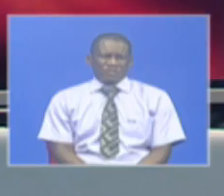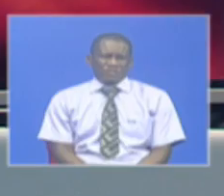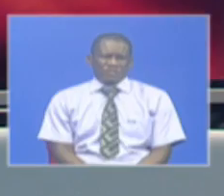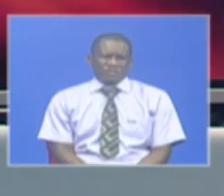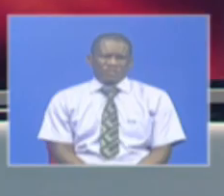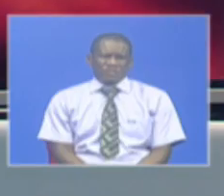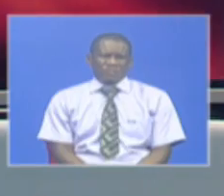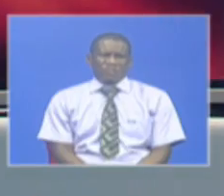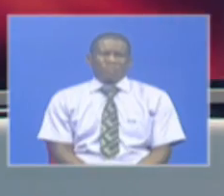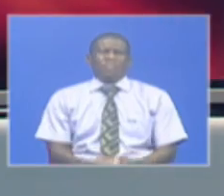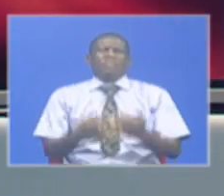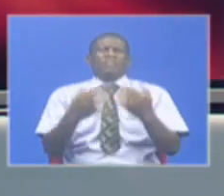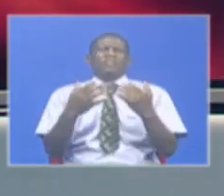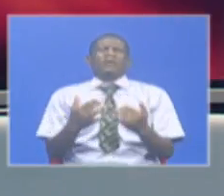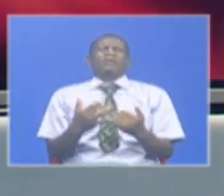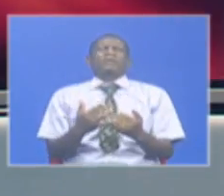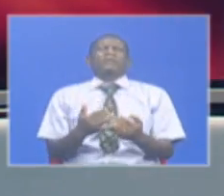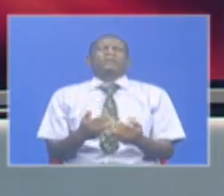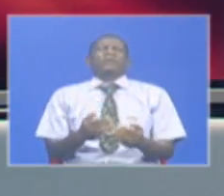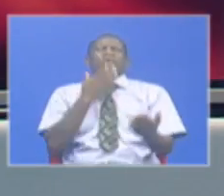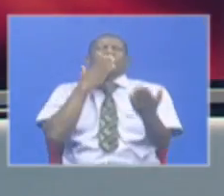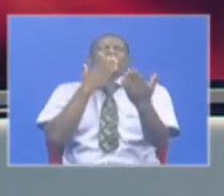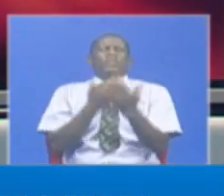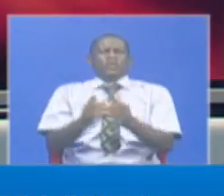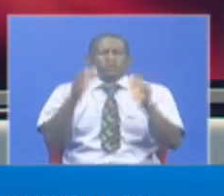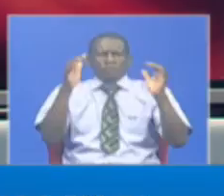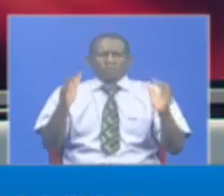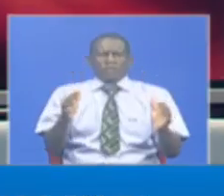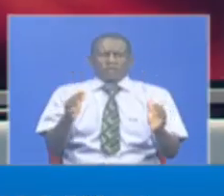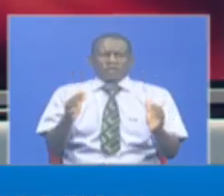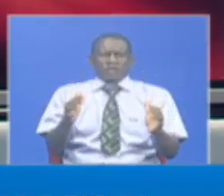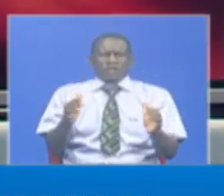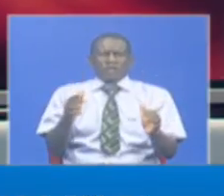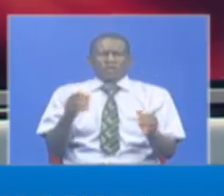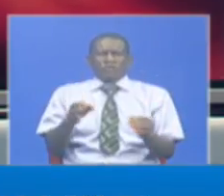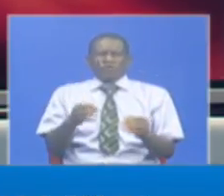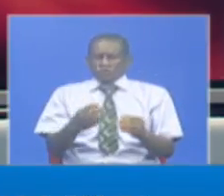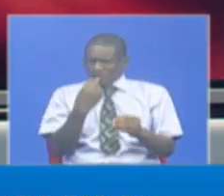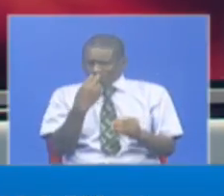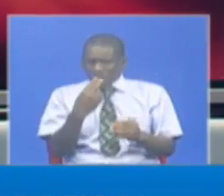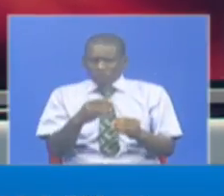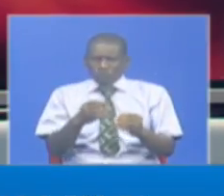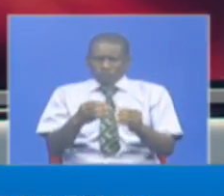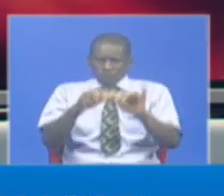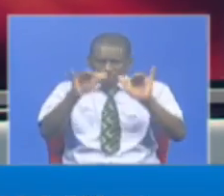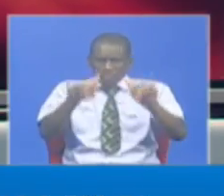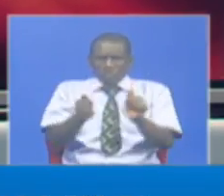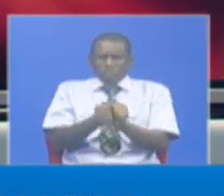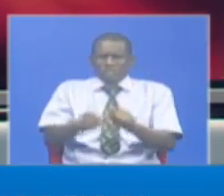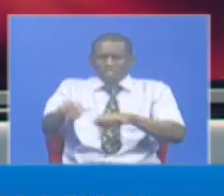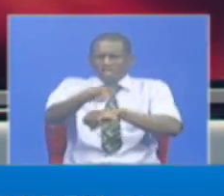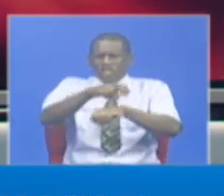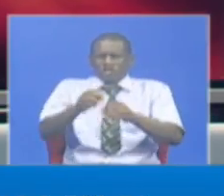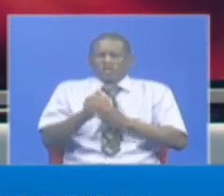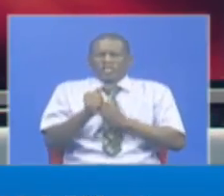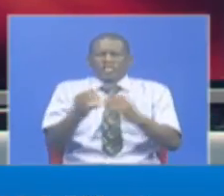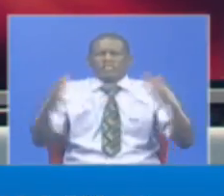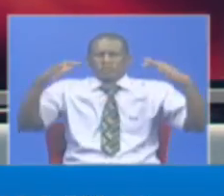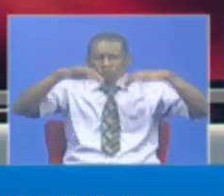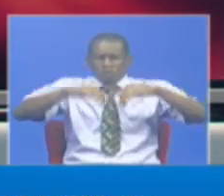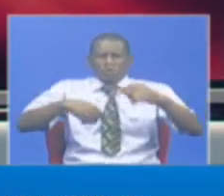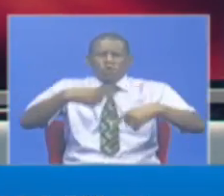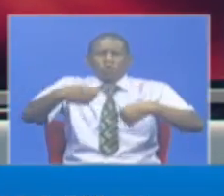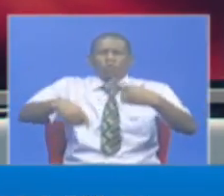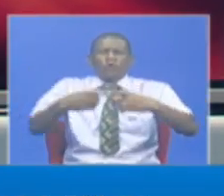Welcome back and thank you for your valued company. You're watching the Nation Leadership Forum. We continue with